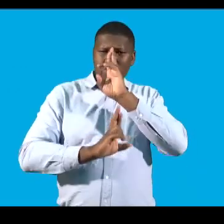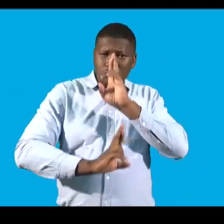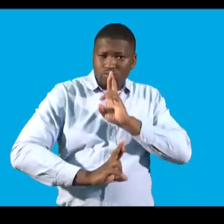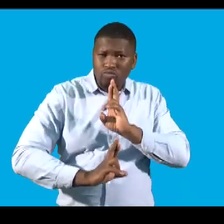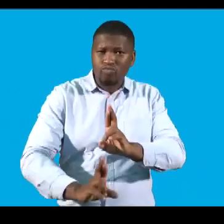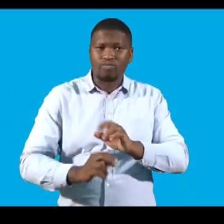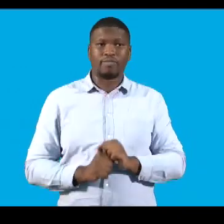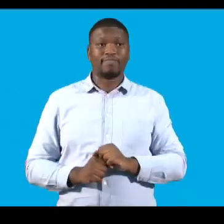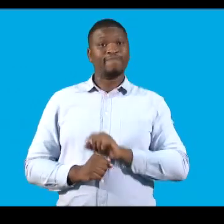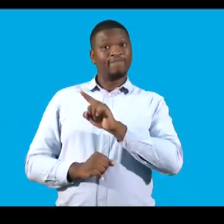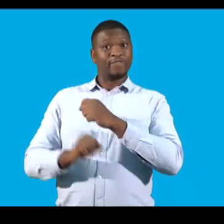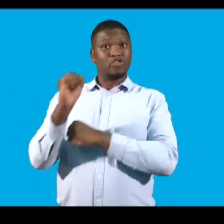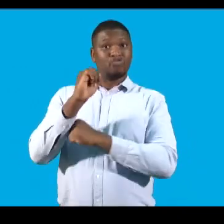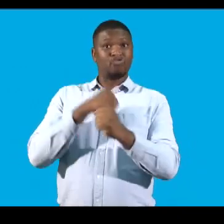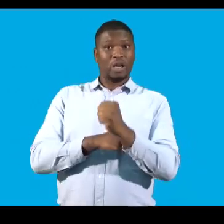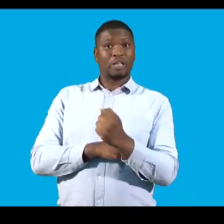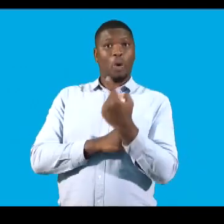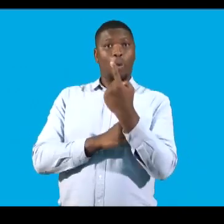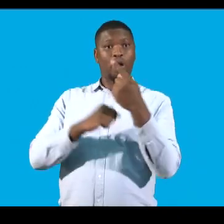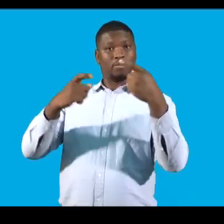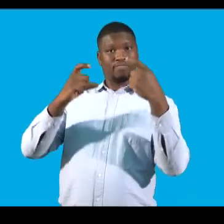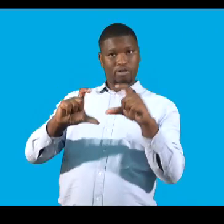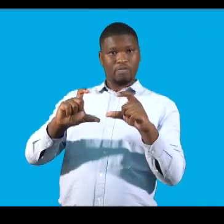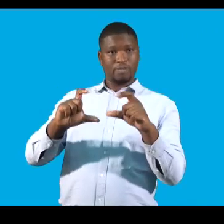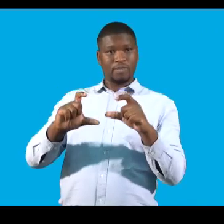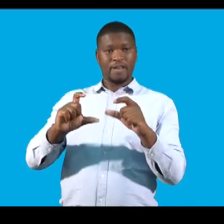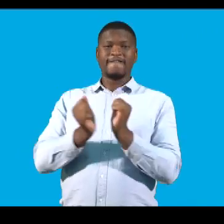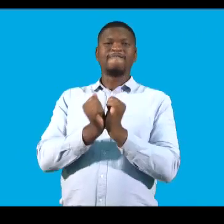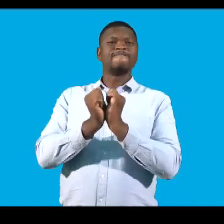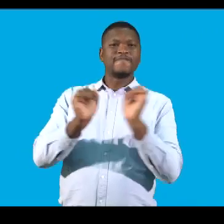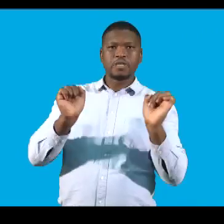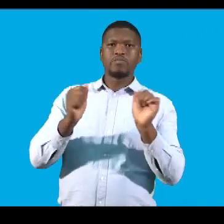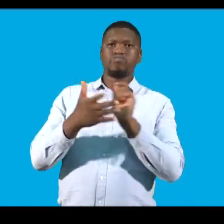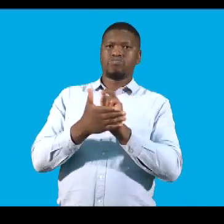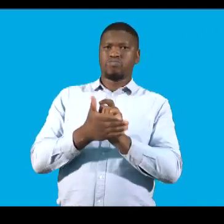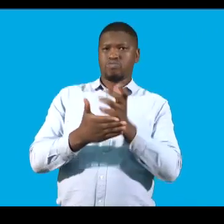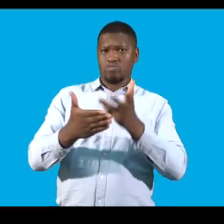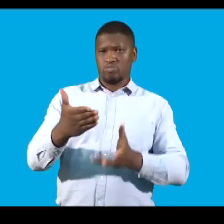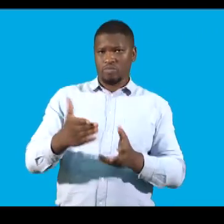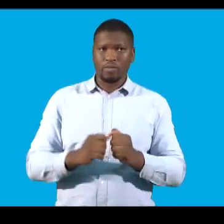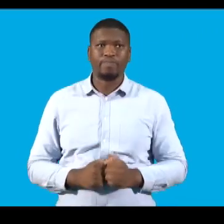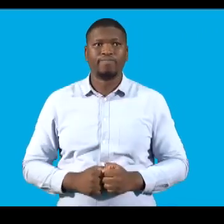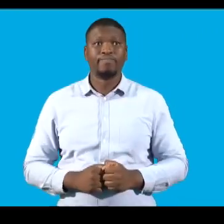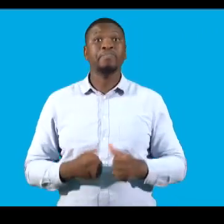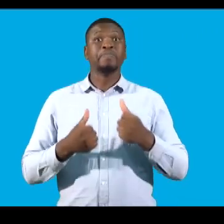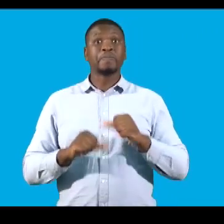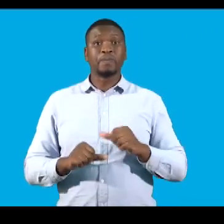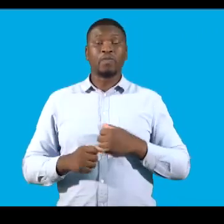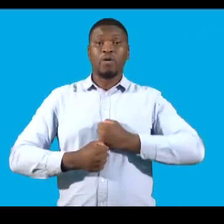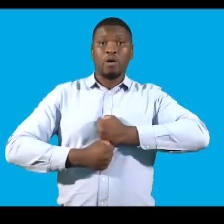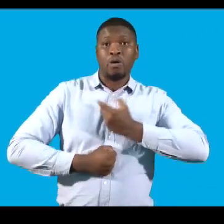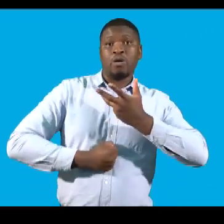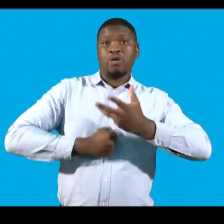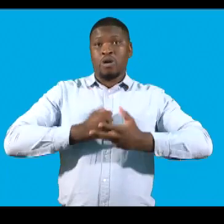respect. The form, it has one stanza and is written in free verse. The Poem of